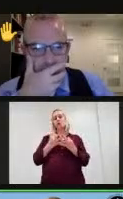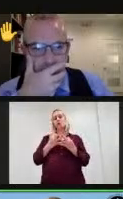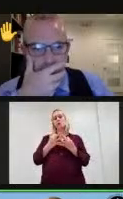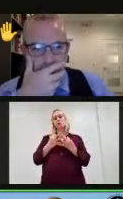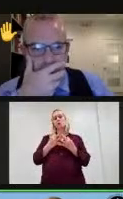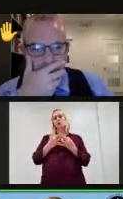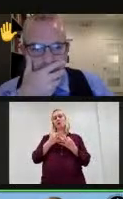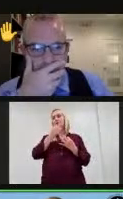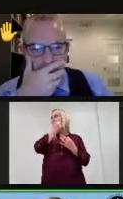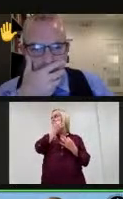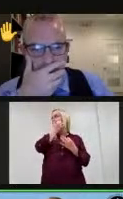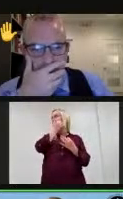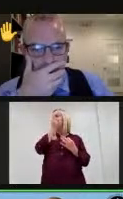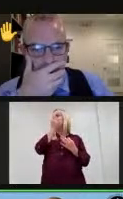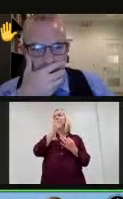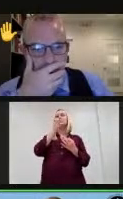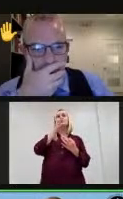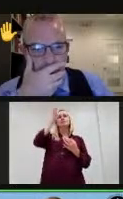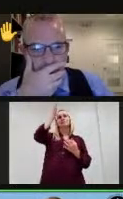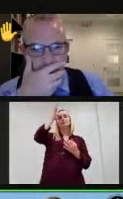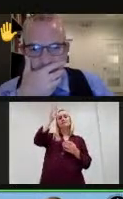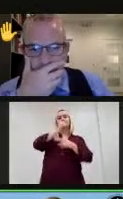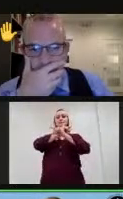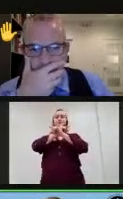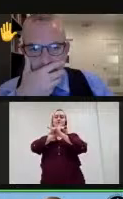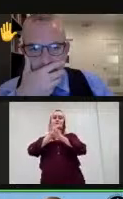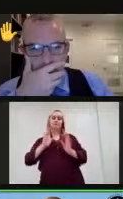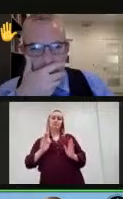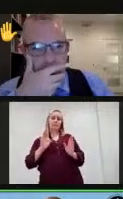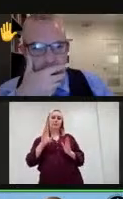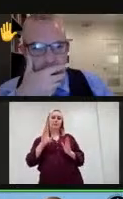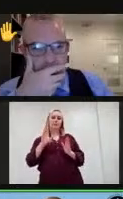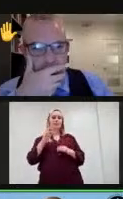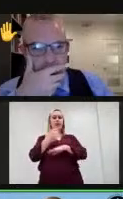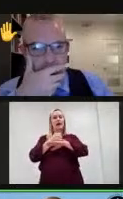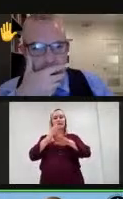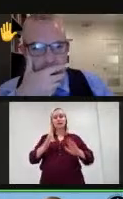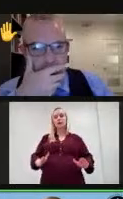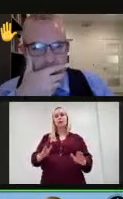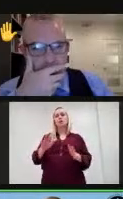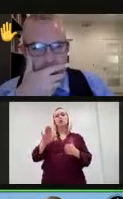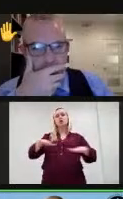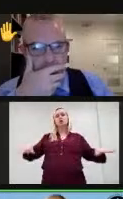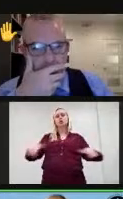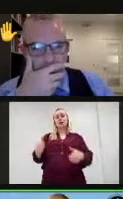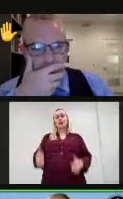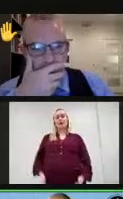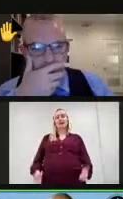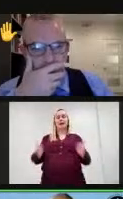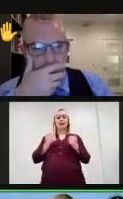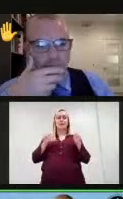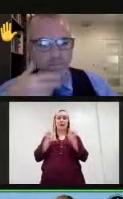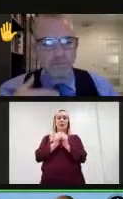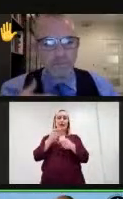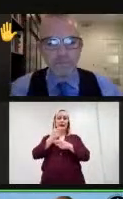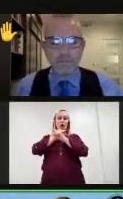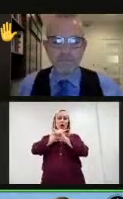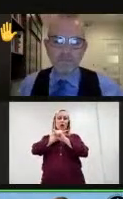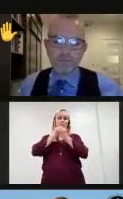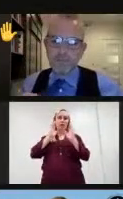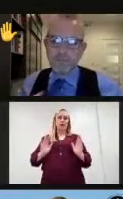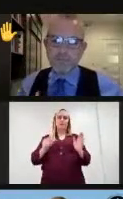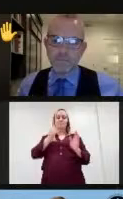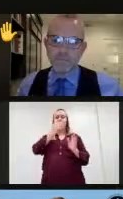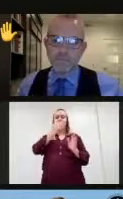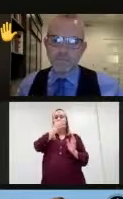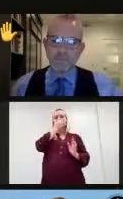and parents or guardians. In some cases, some of the islanders, children are living with their guardians rather than parents here. Yeah, I think